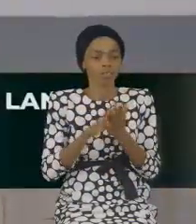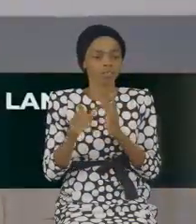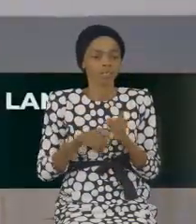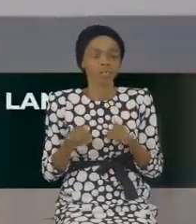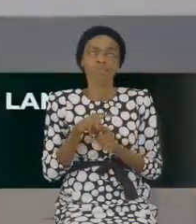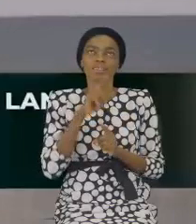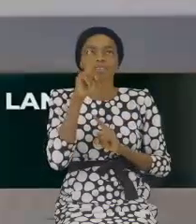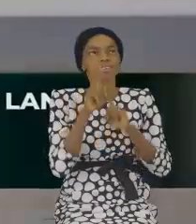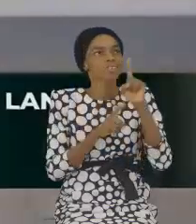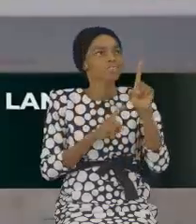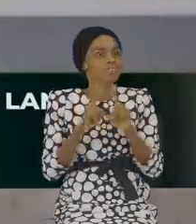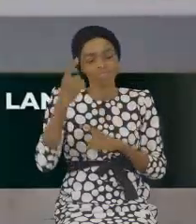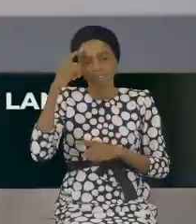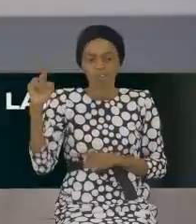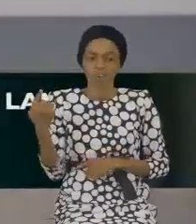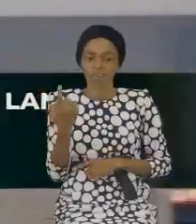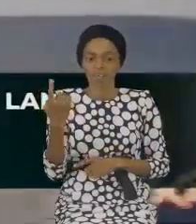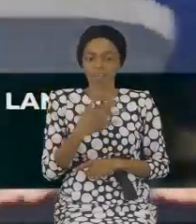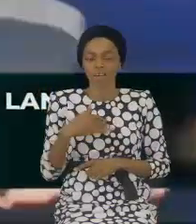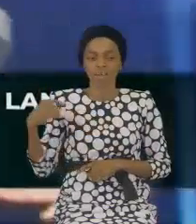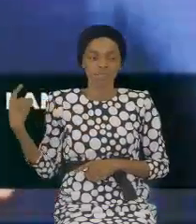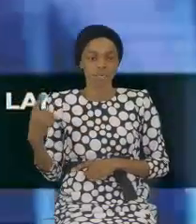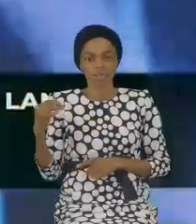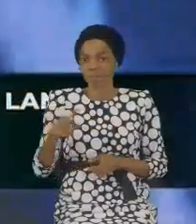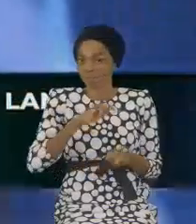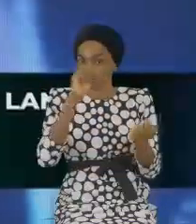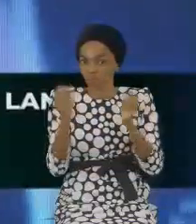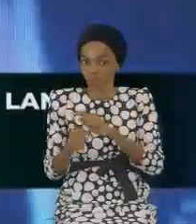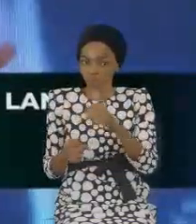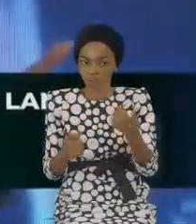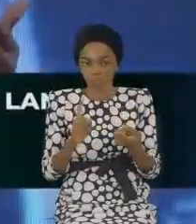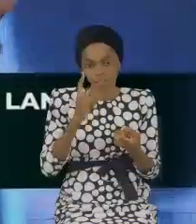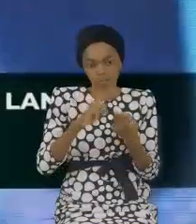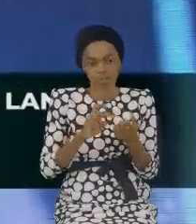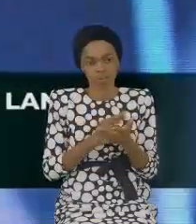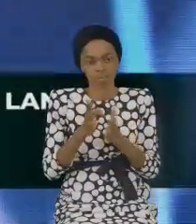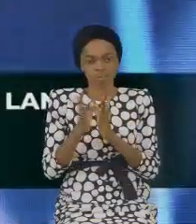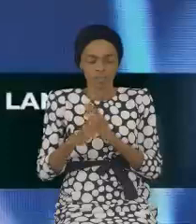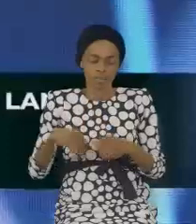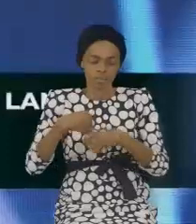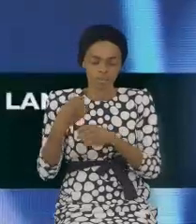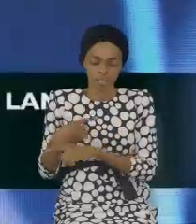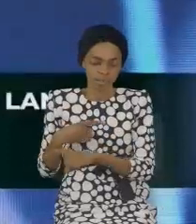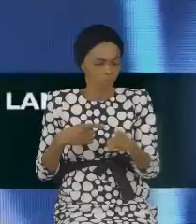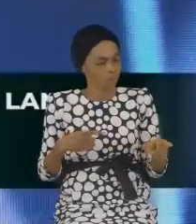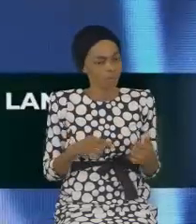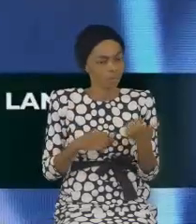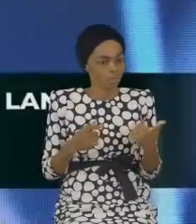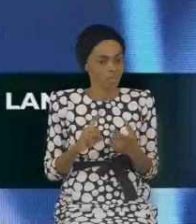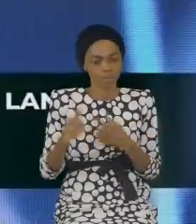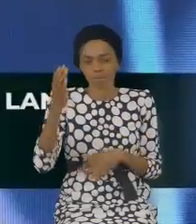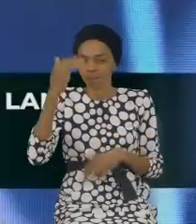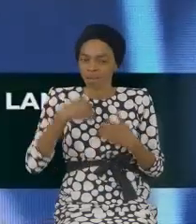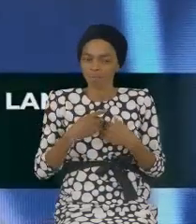stars forever and ever. Turning others to righteousness, making them to have the grace of God